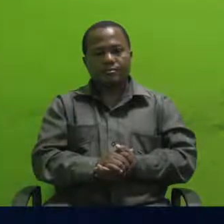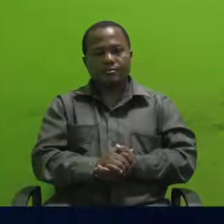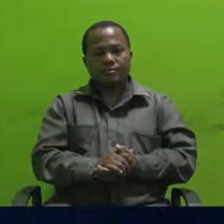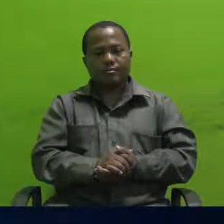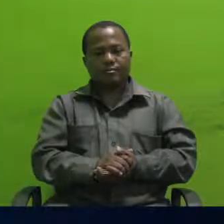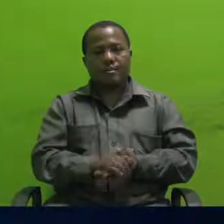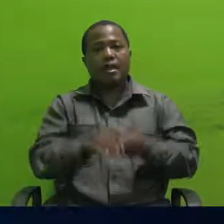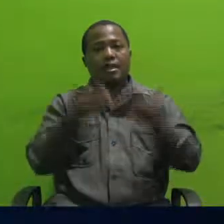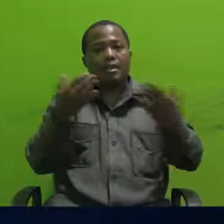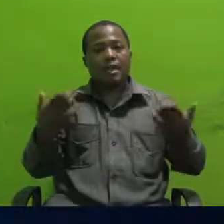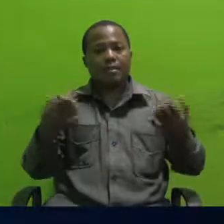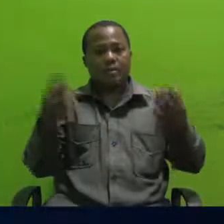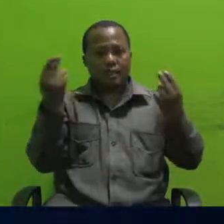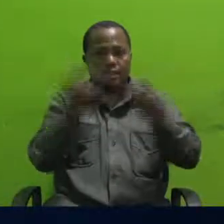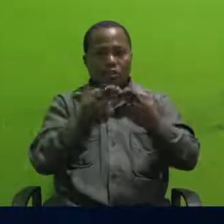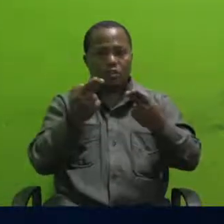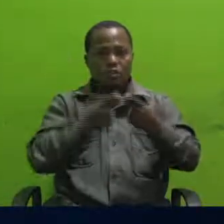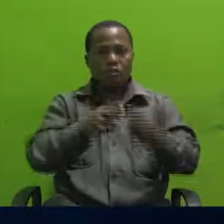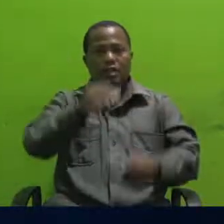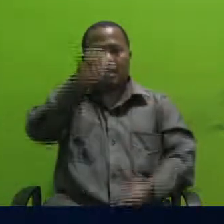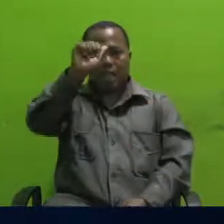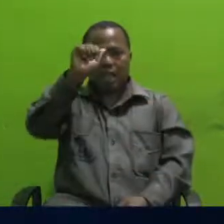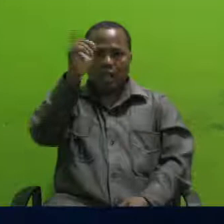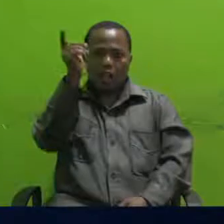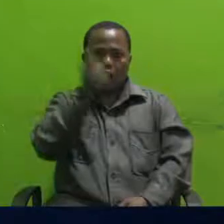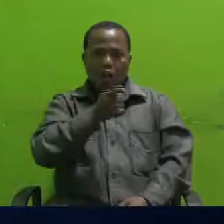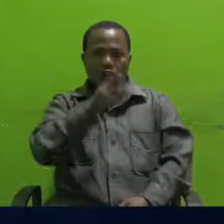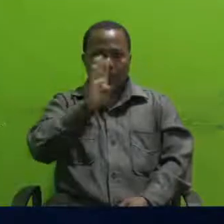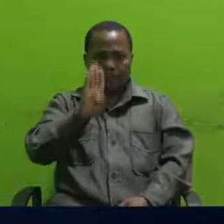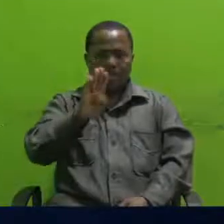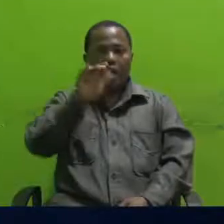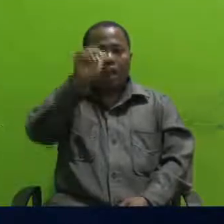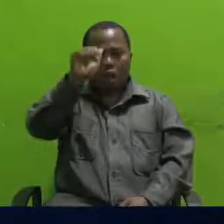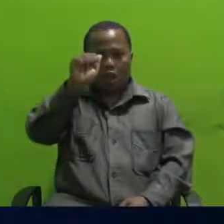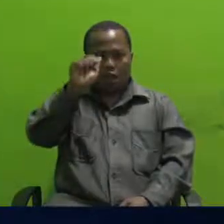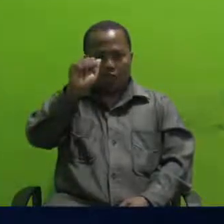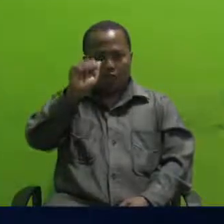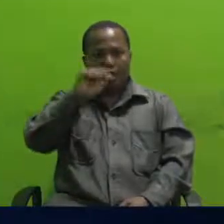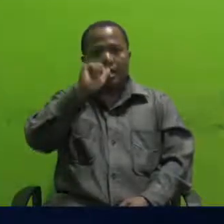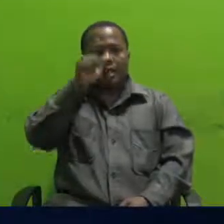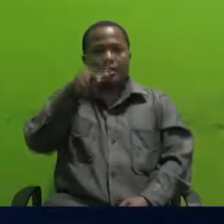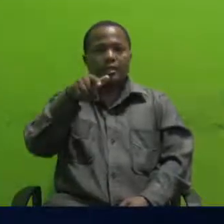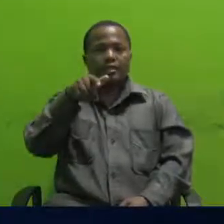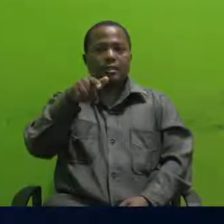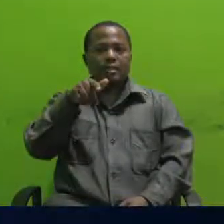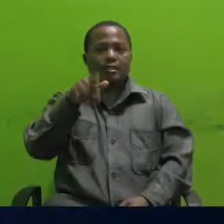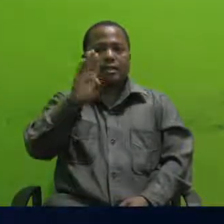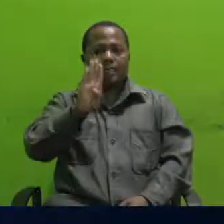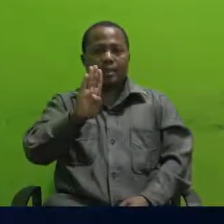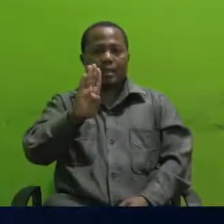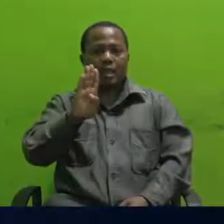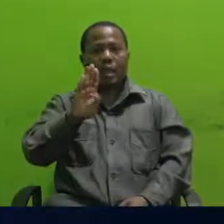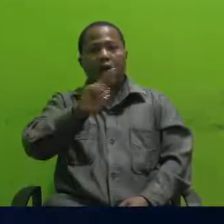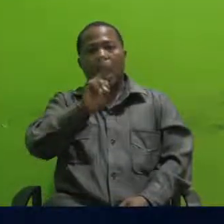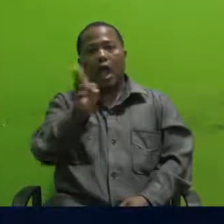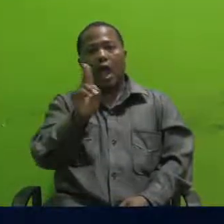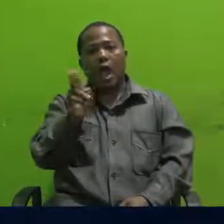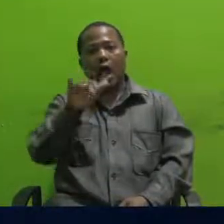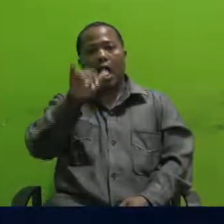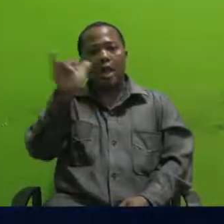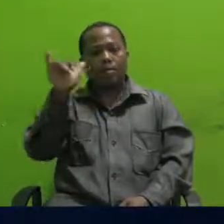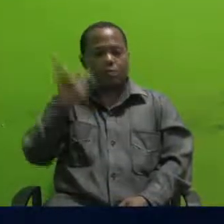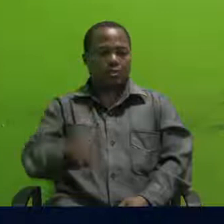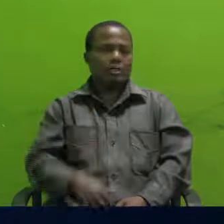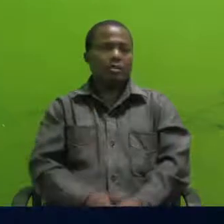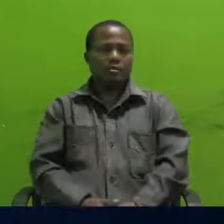Yes, sine A is equal to A over B. A is A and B is the